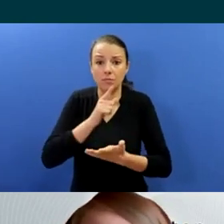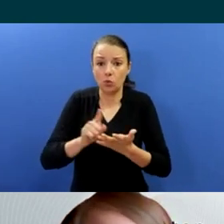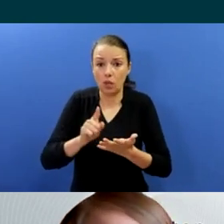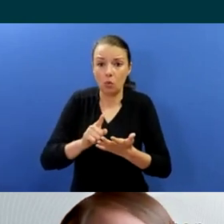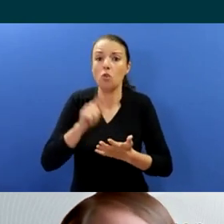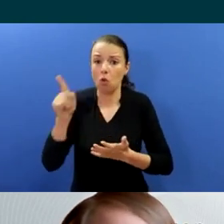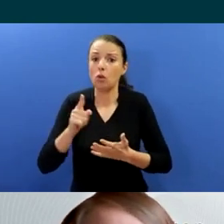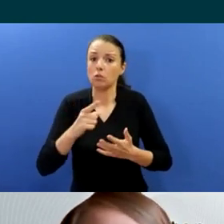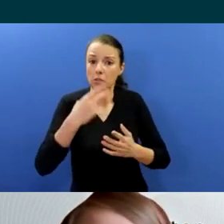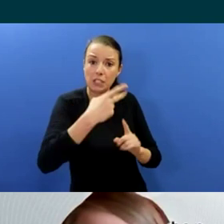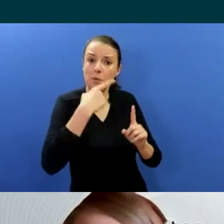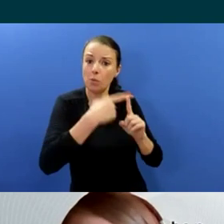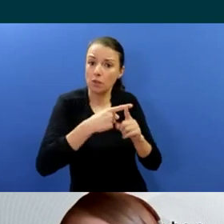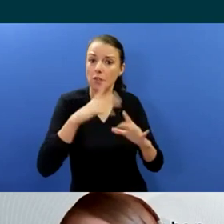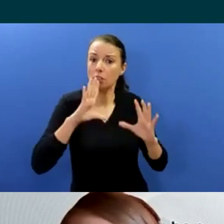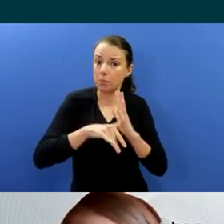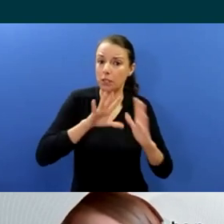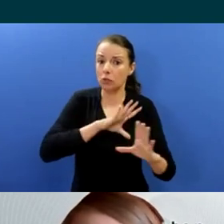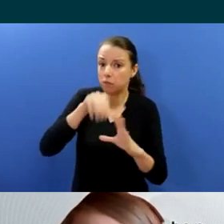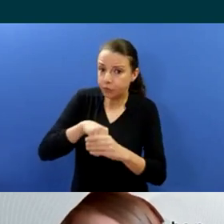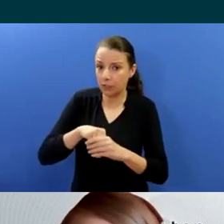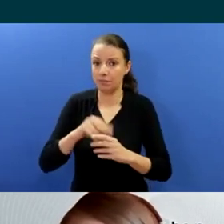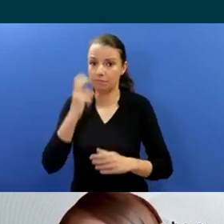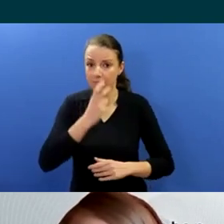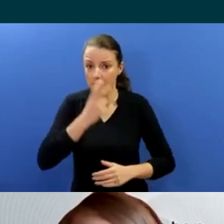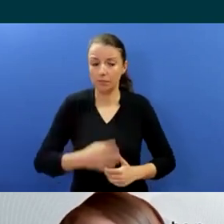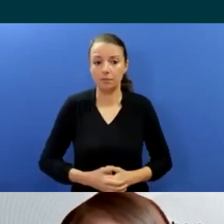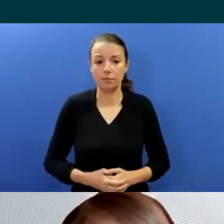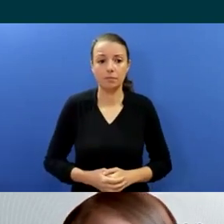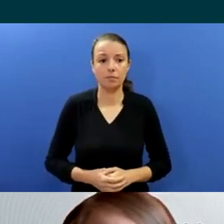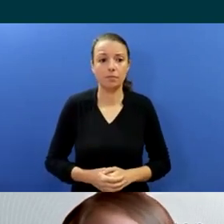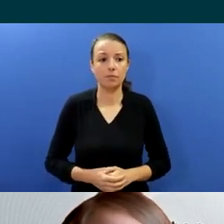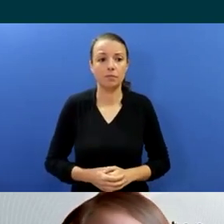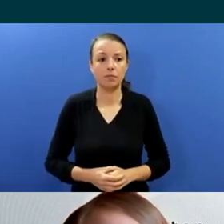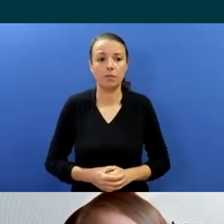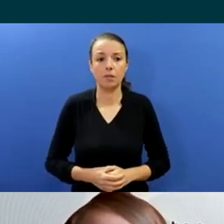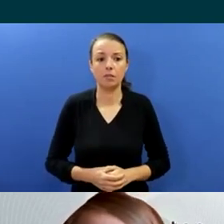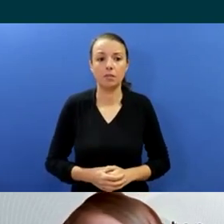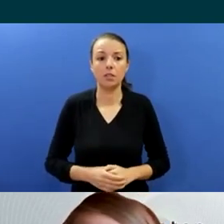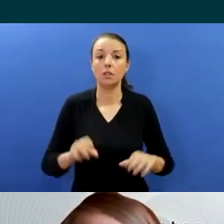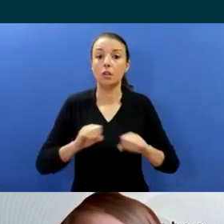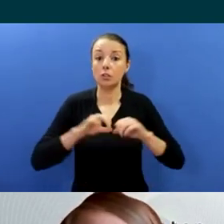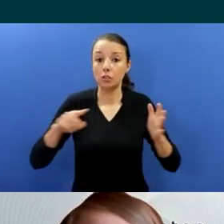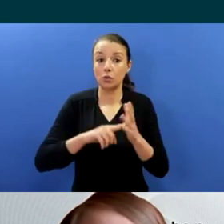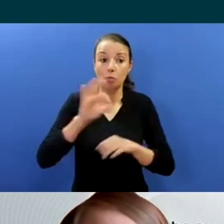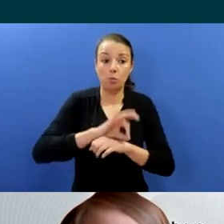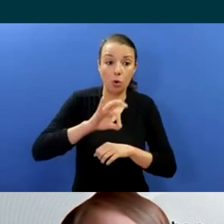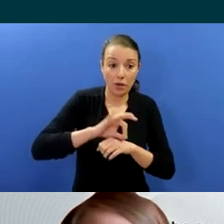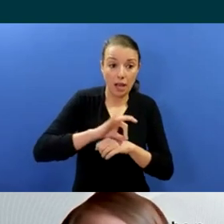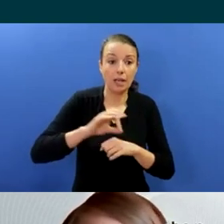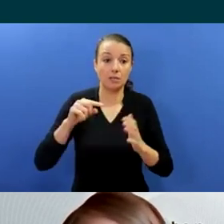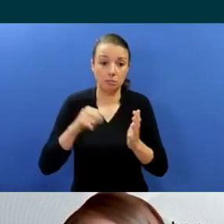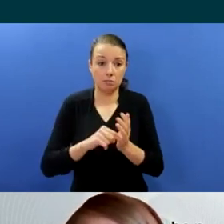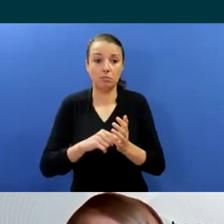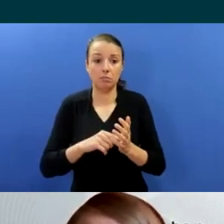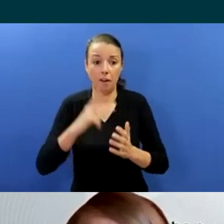Of course, the project is just a drop in the ocean if it remains a standalone effort. So that's why we want to